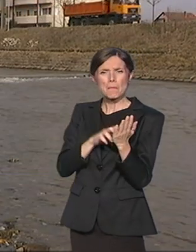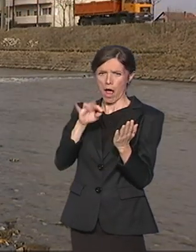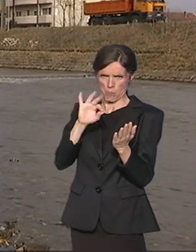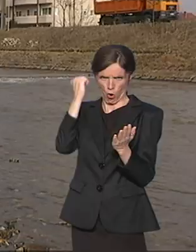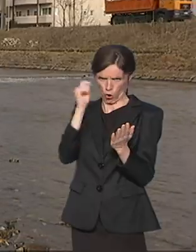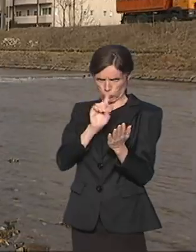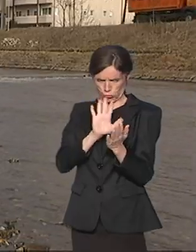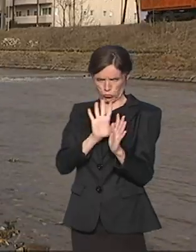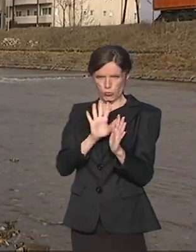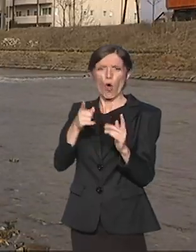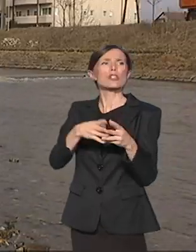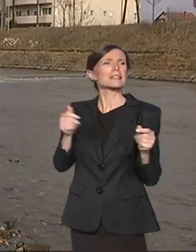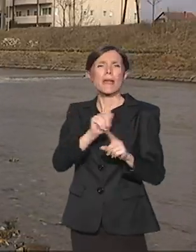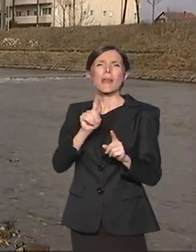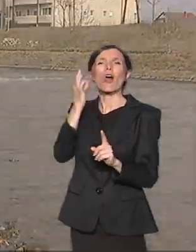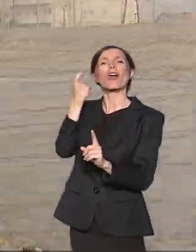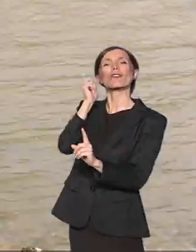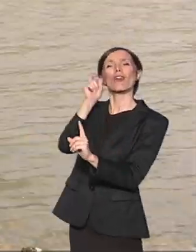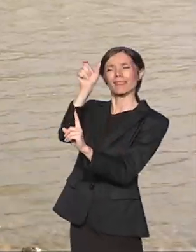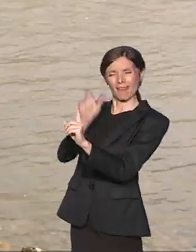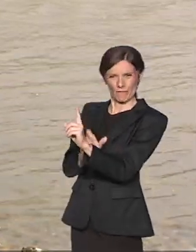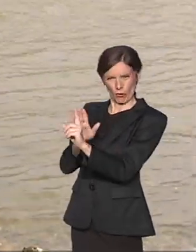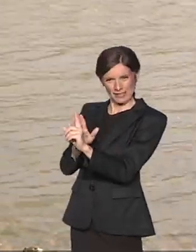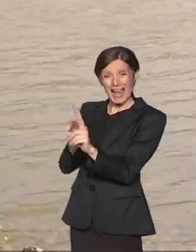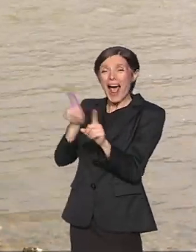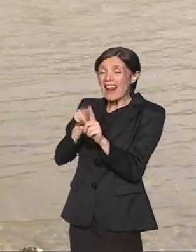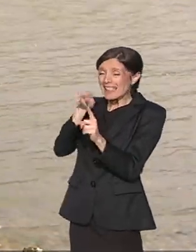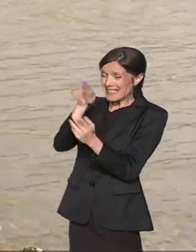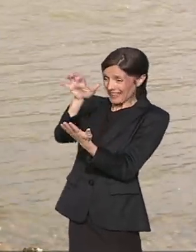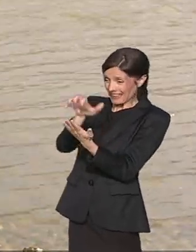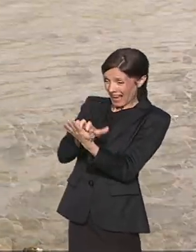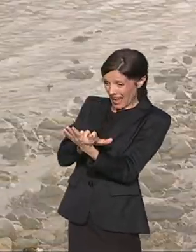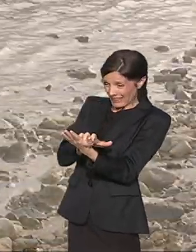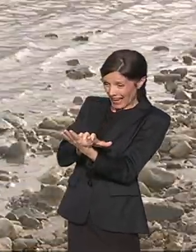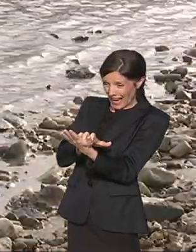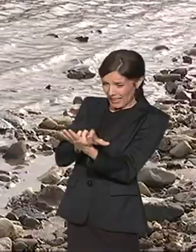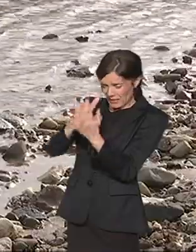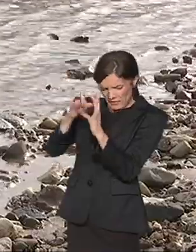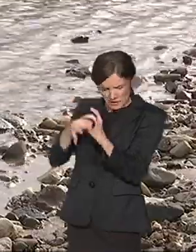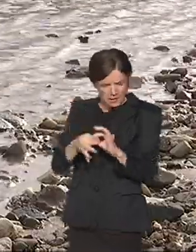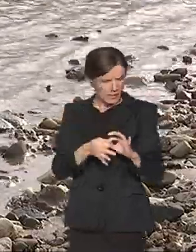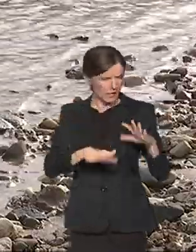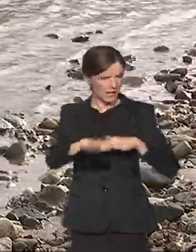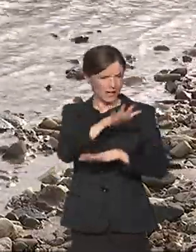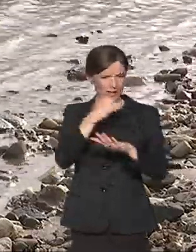think about here in the Kosovskom or in the strange Metohiji.